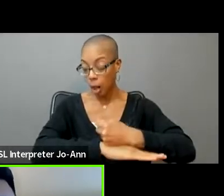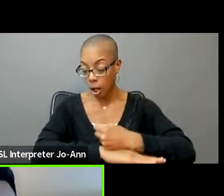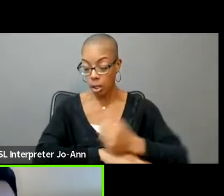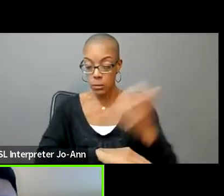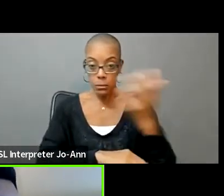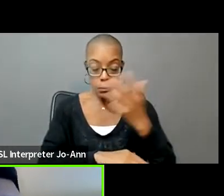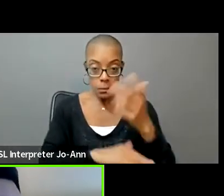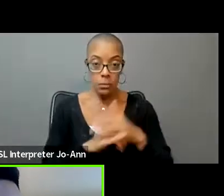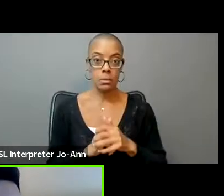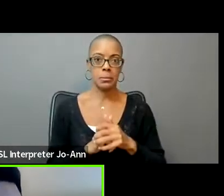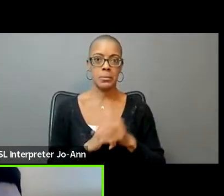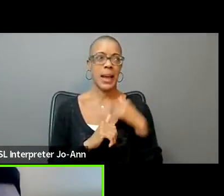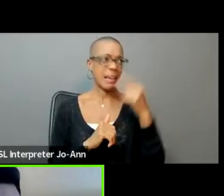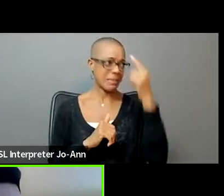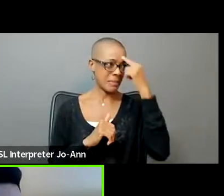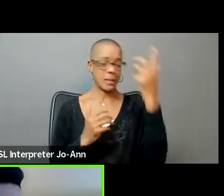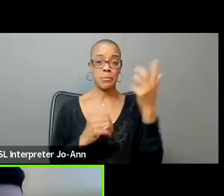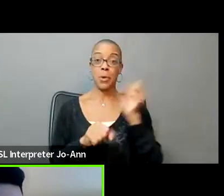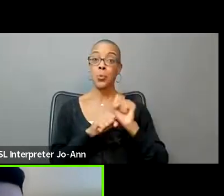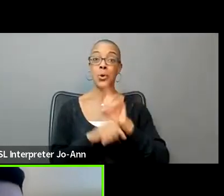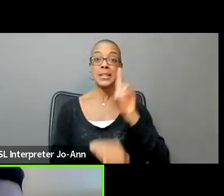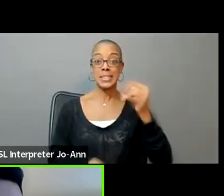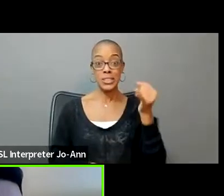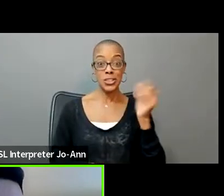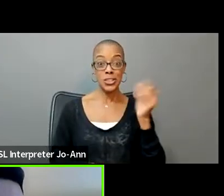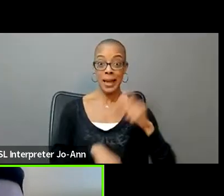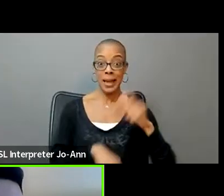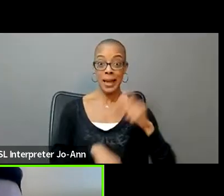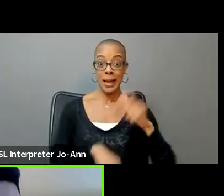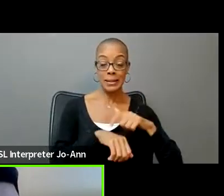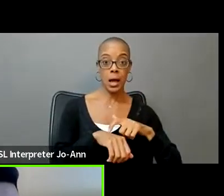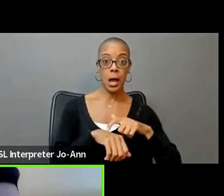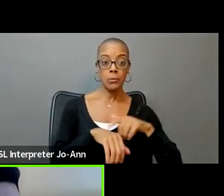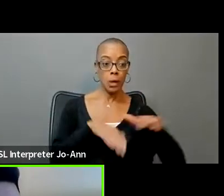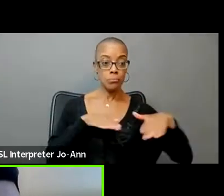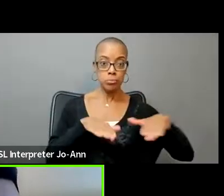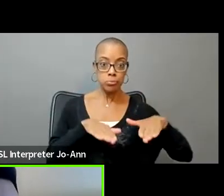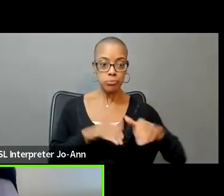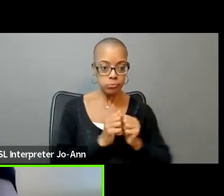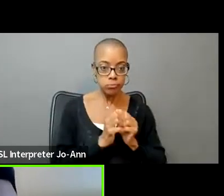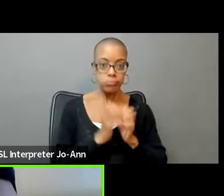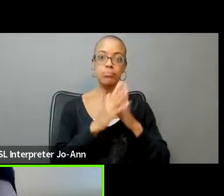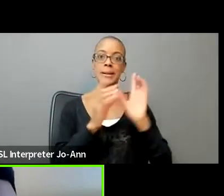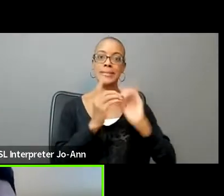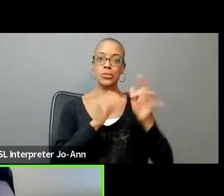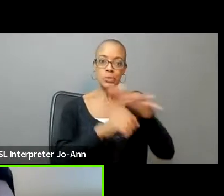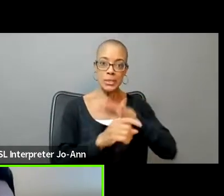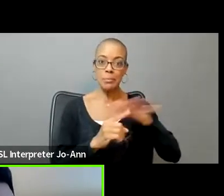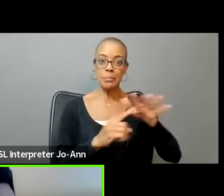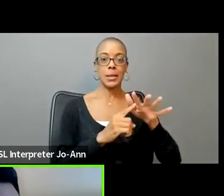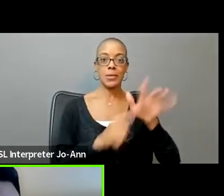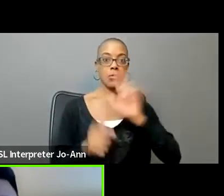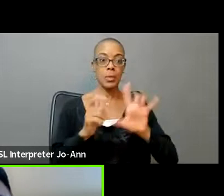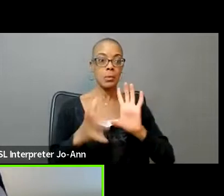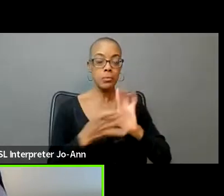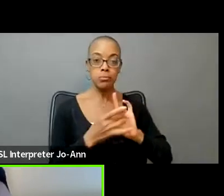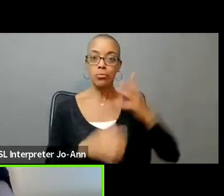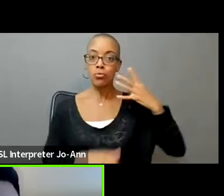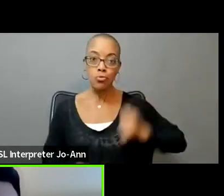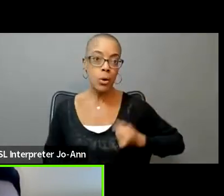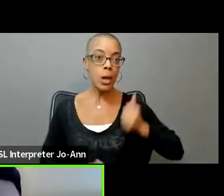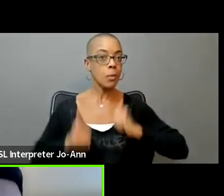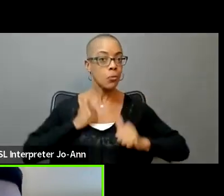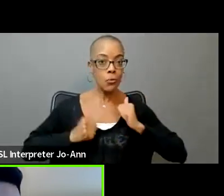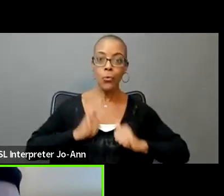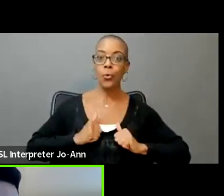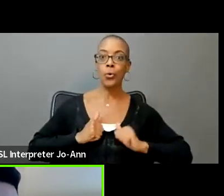so many, like, even I think about the look at the work of DJs at that time, like literally building these like digital spaces for people to like do drag and perform in their, you